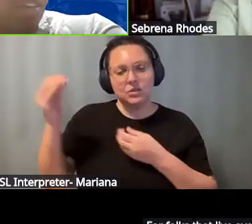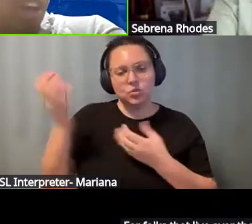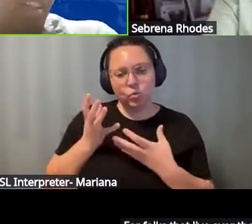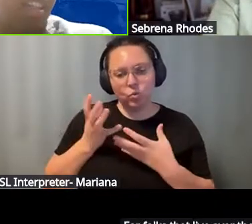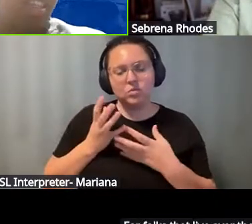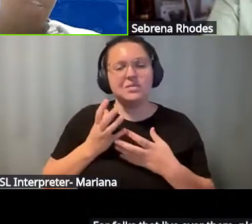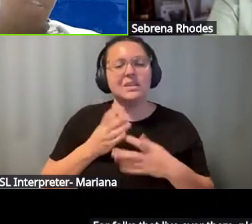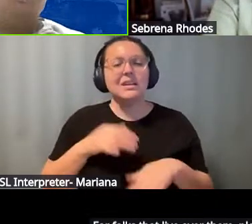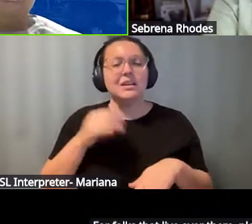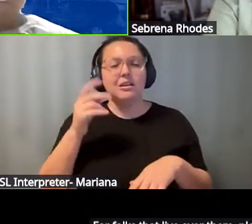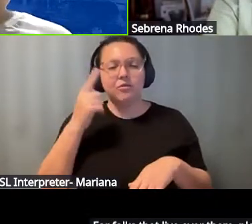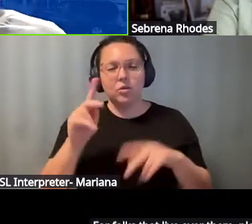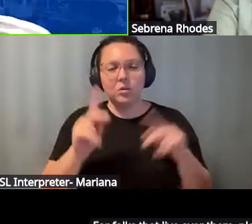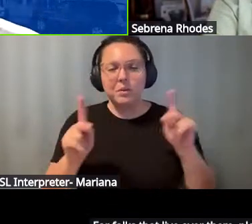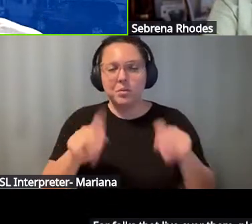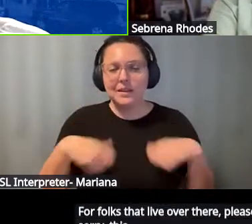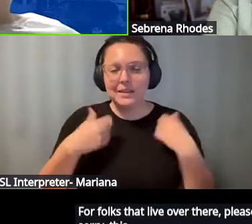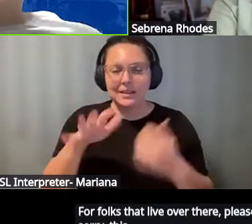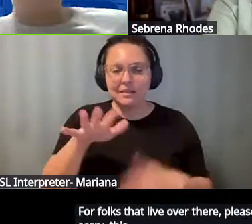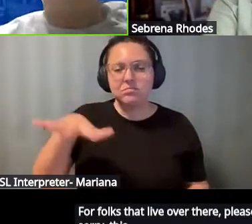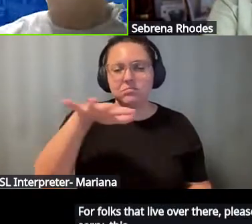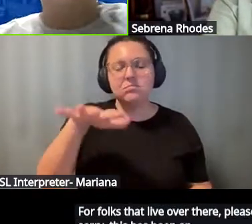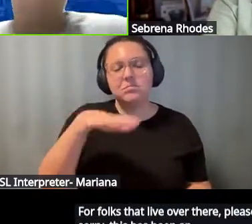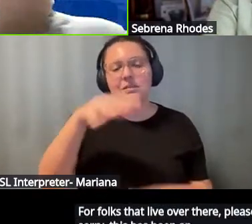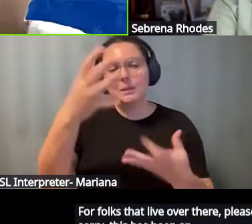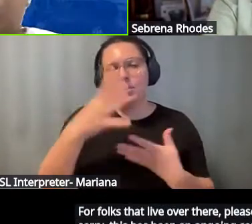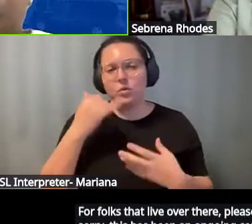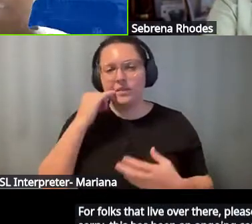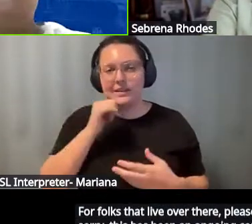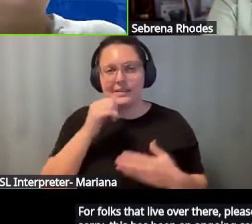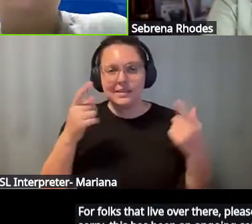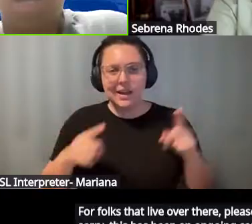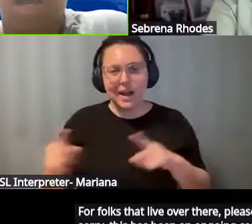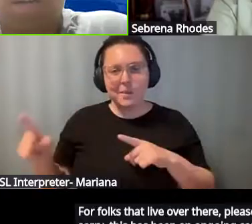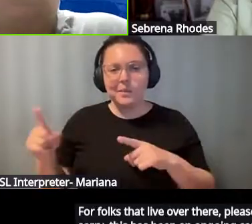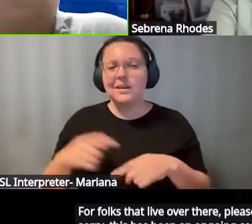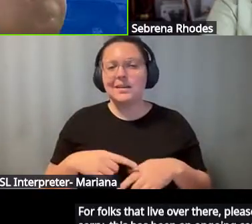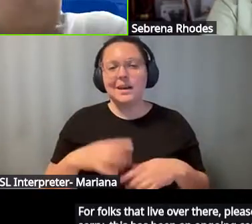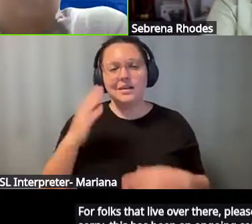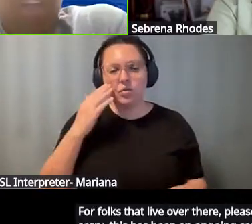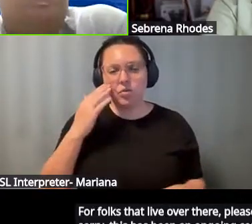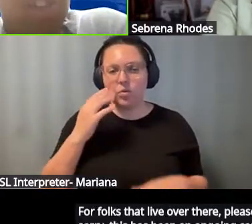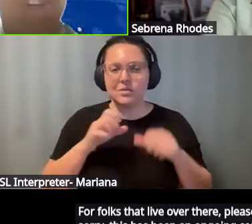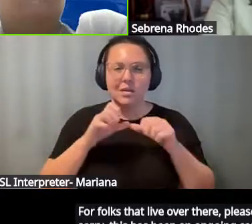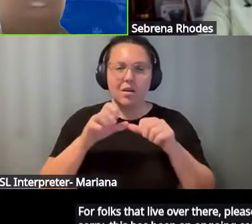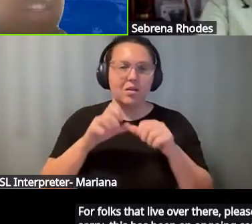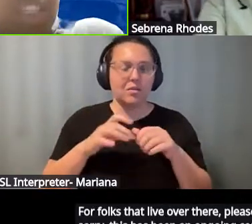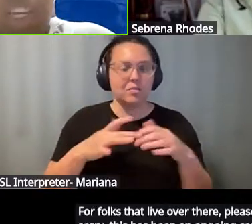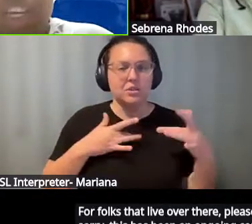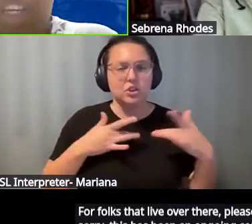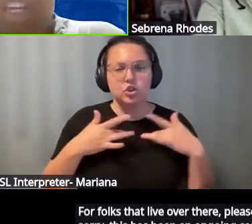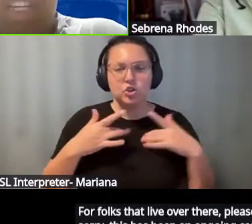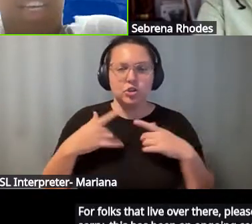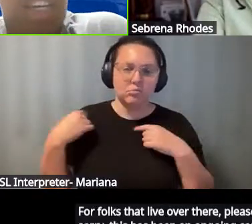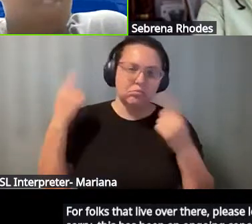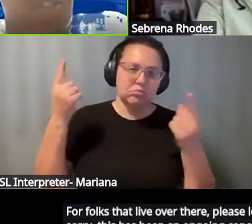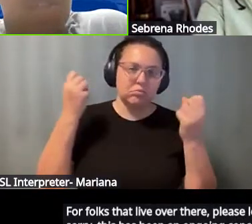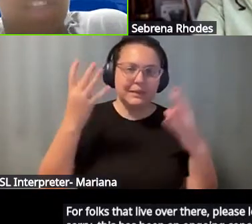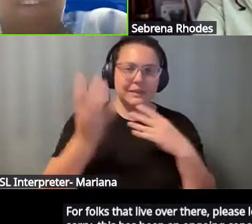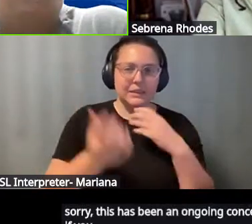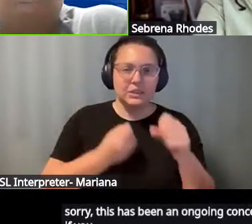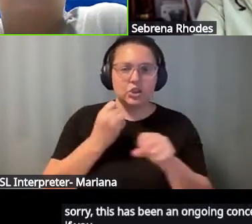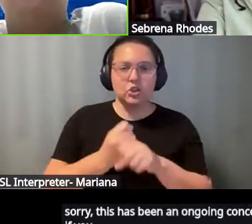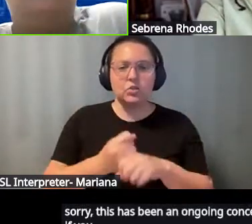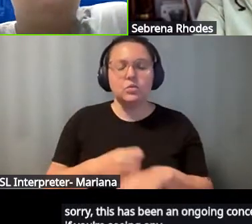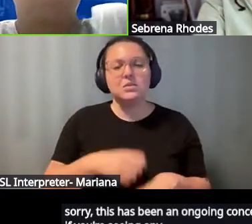happen. And sorry, this has been an ongoing concern year after year for you guys. Make sure if you're seeing